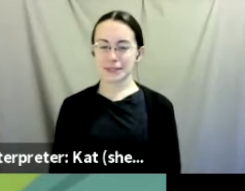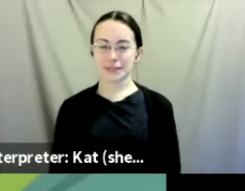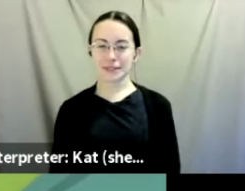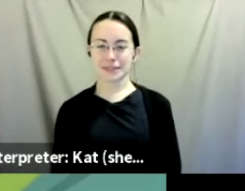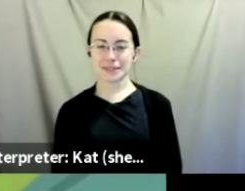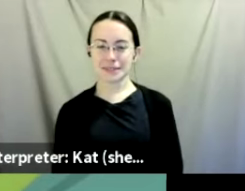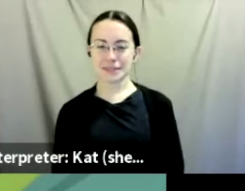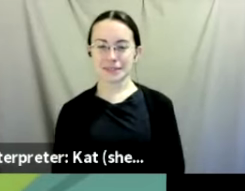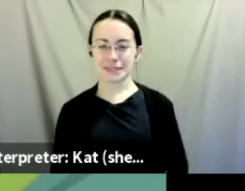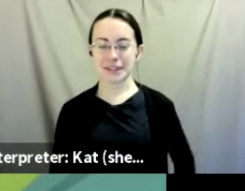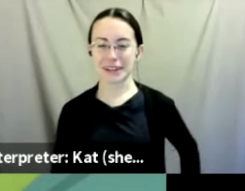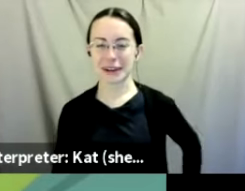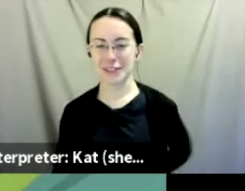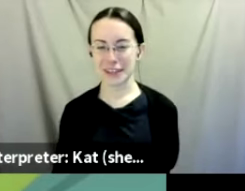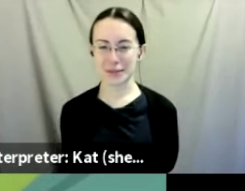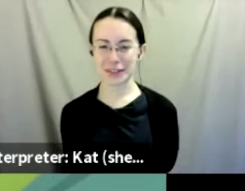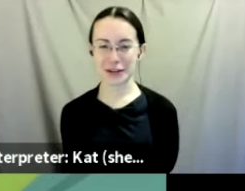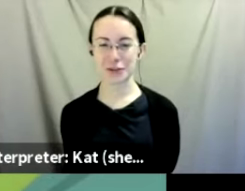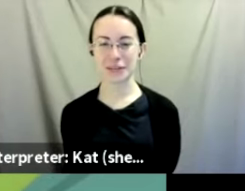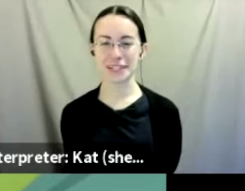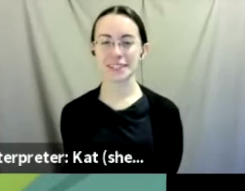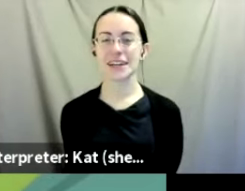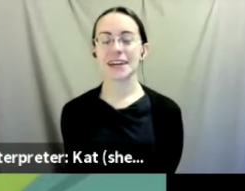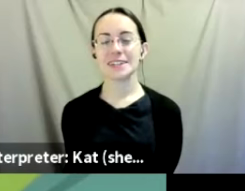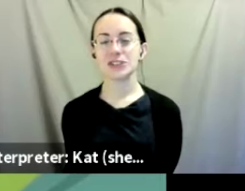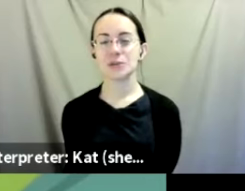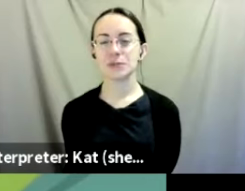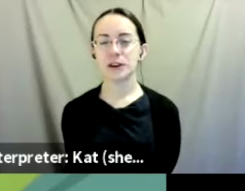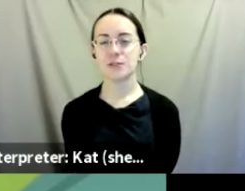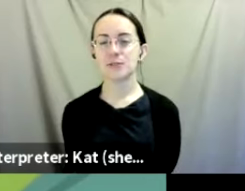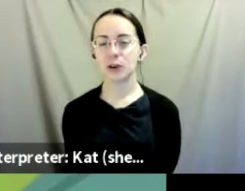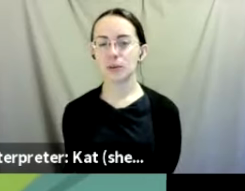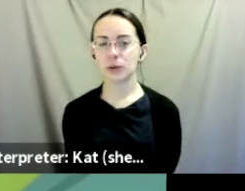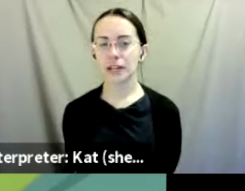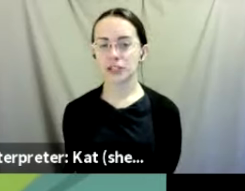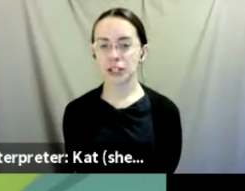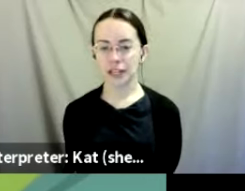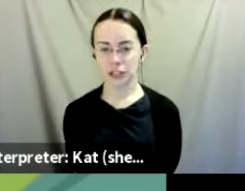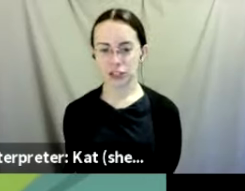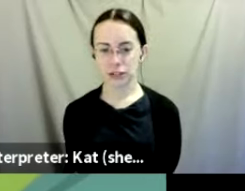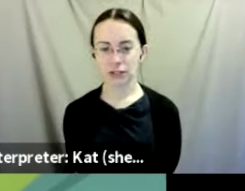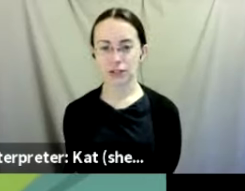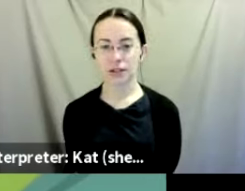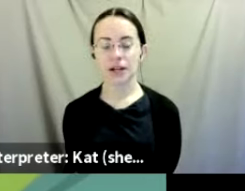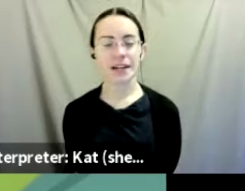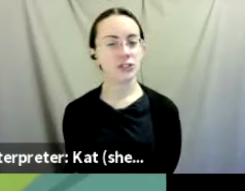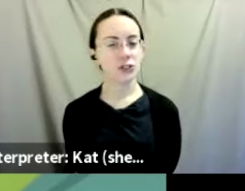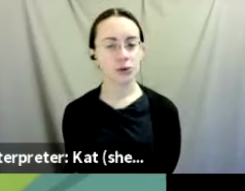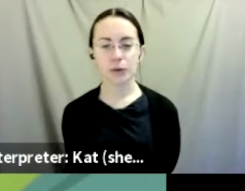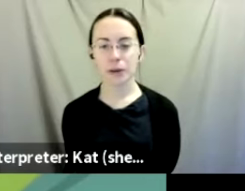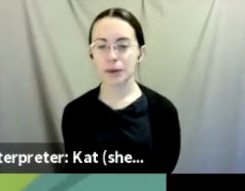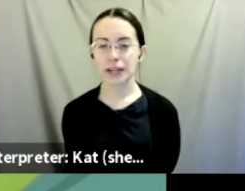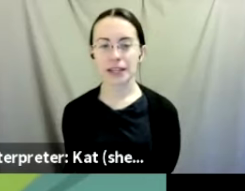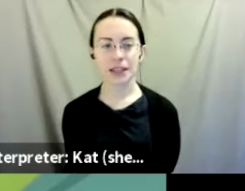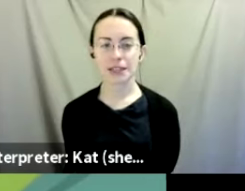Um, I have to think about that for a minute. In terms of formal education, I